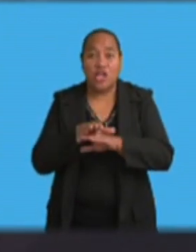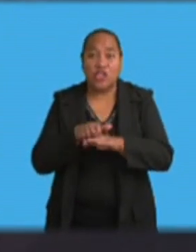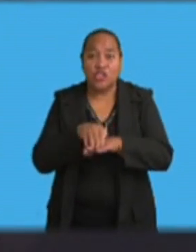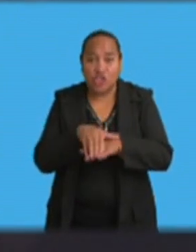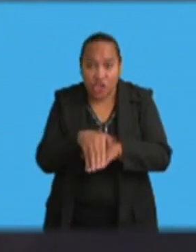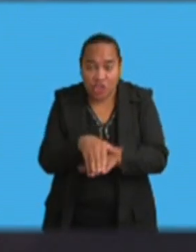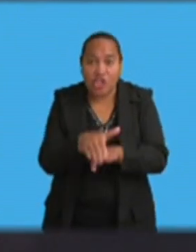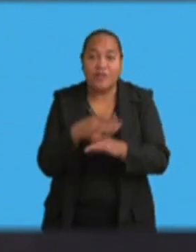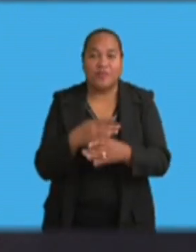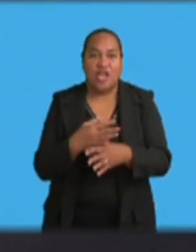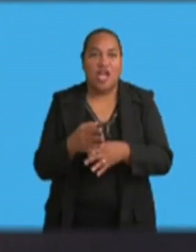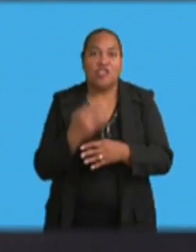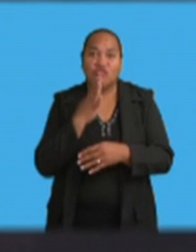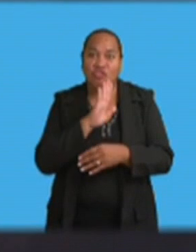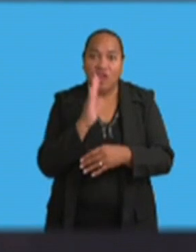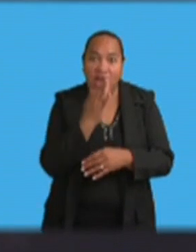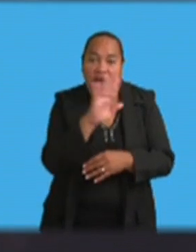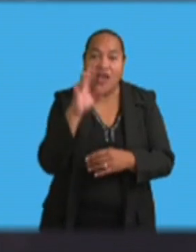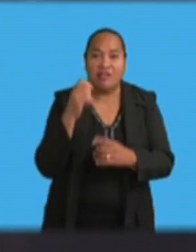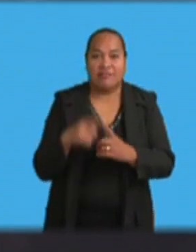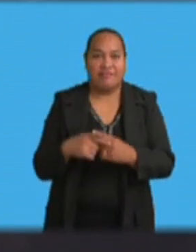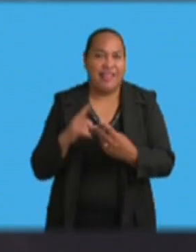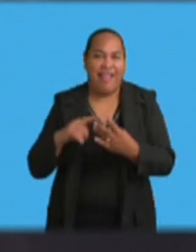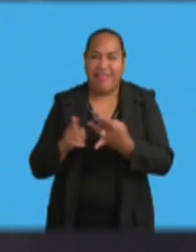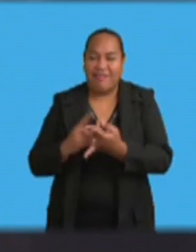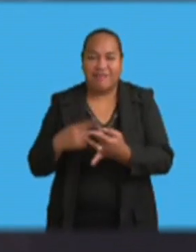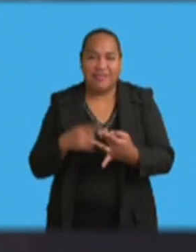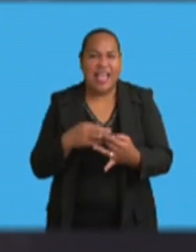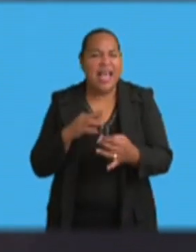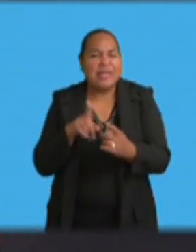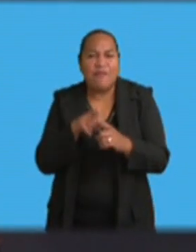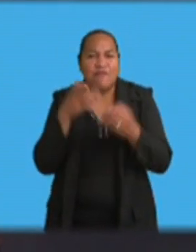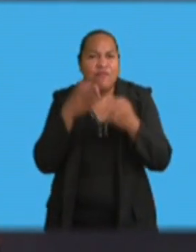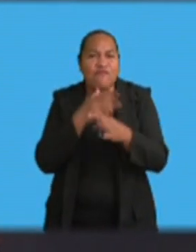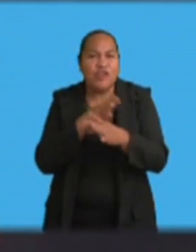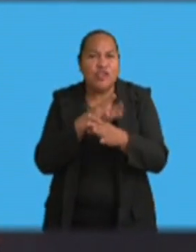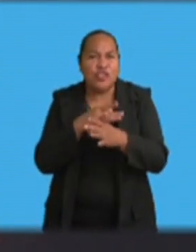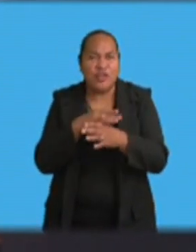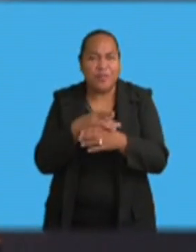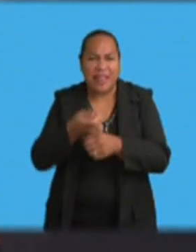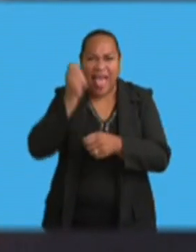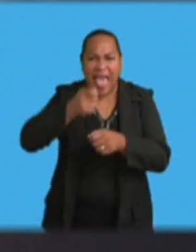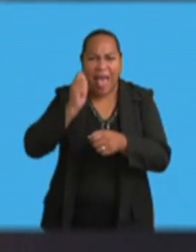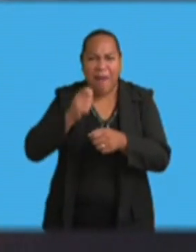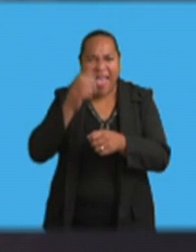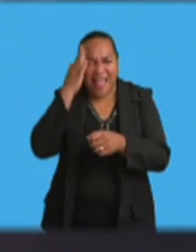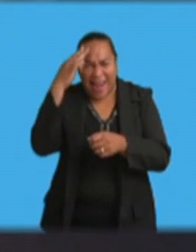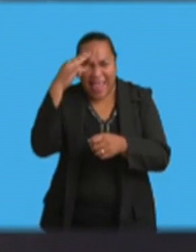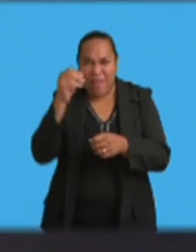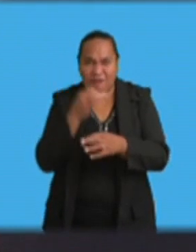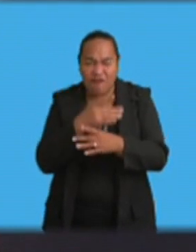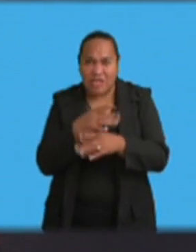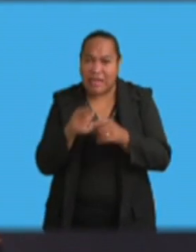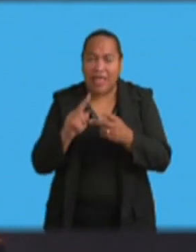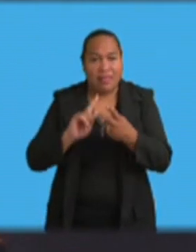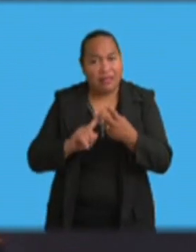and rays, last fish species such as hammerhead Maori rasi, which is Varnibode,